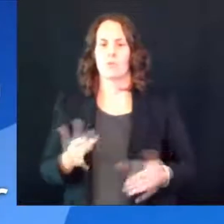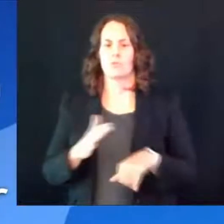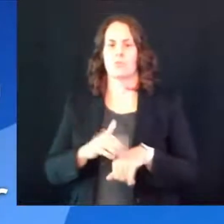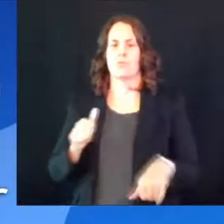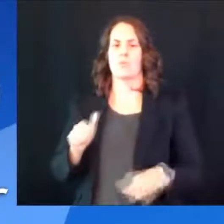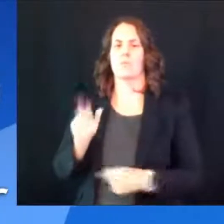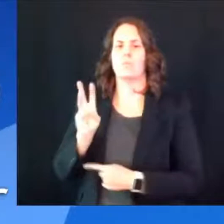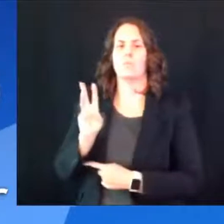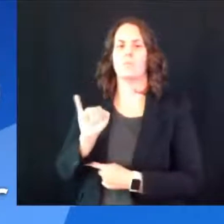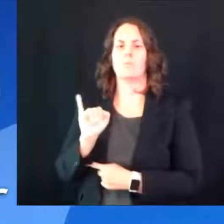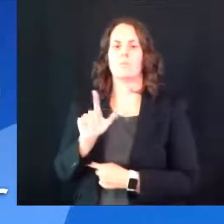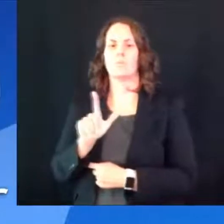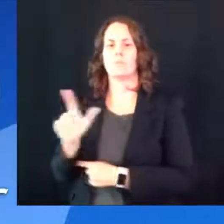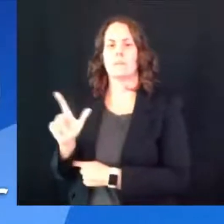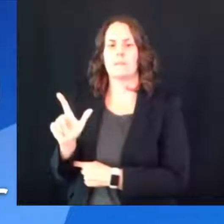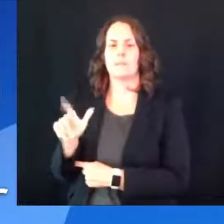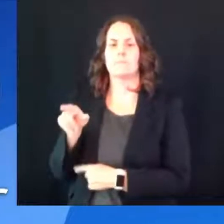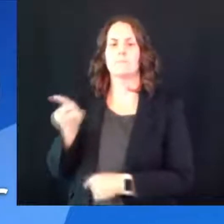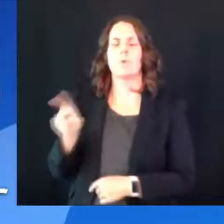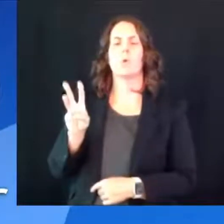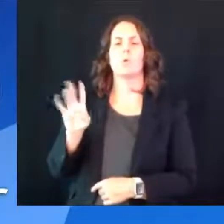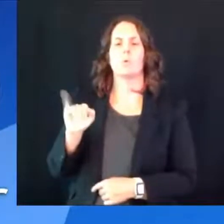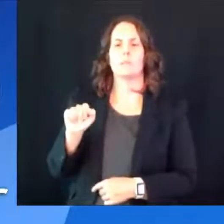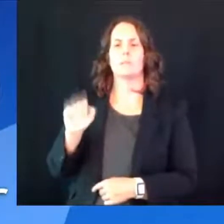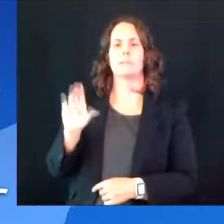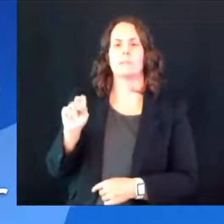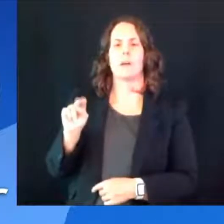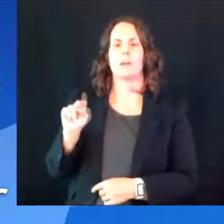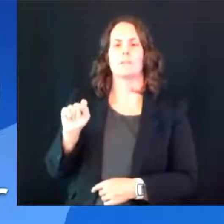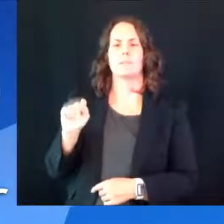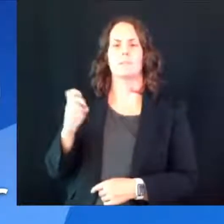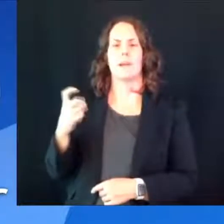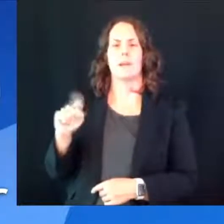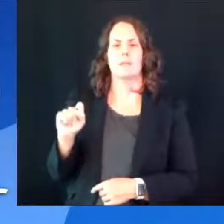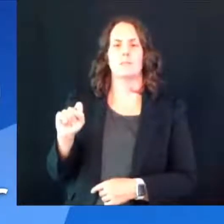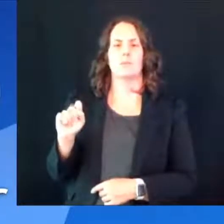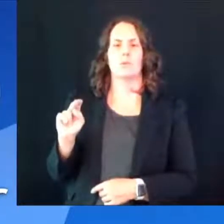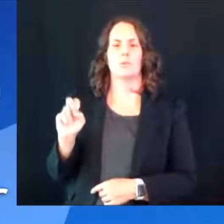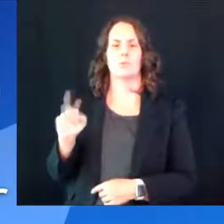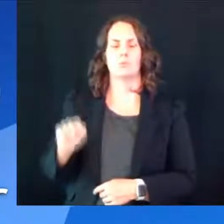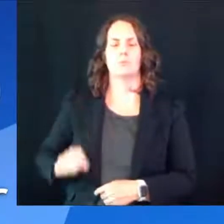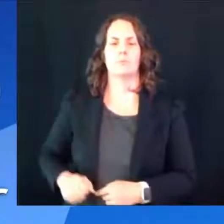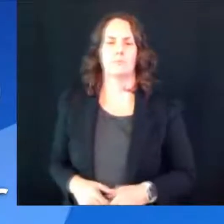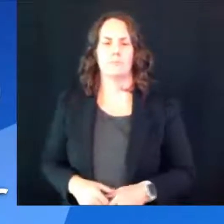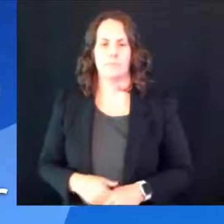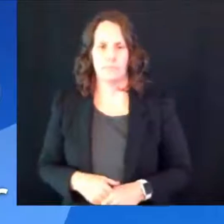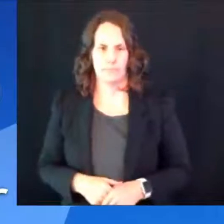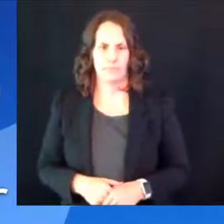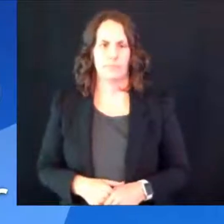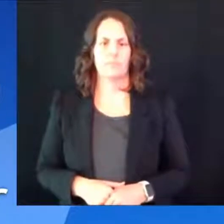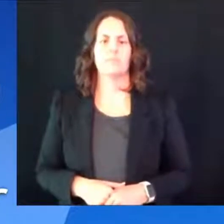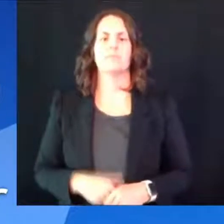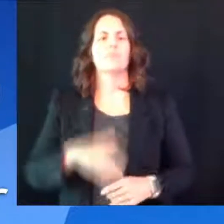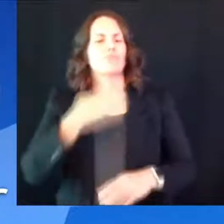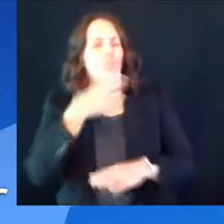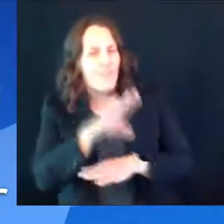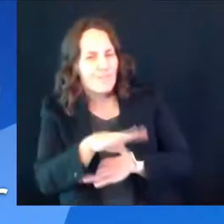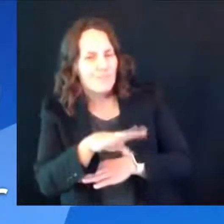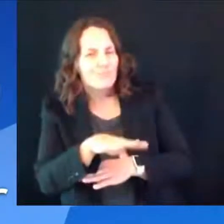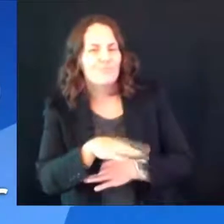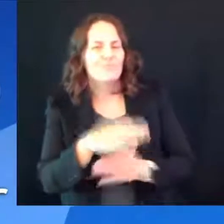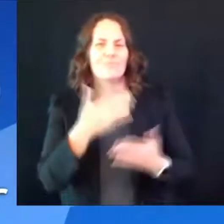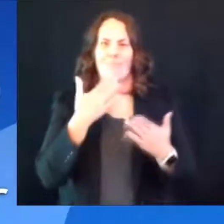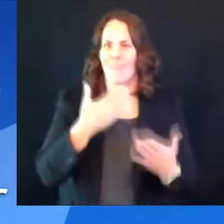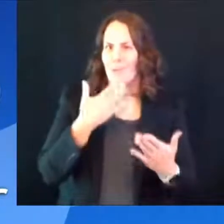Will. Good afternoon. Thank you for taking my question.